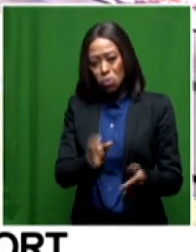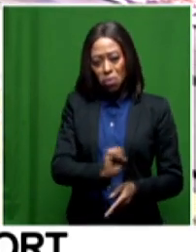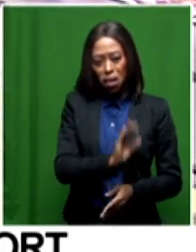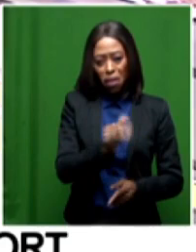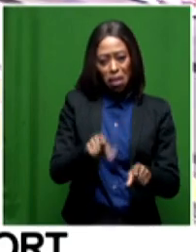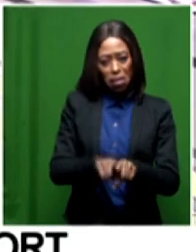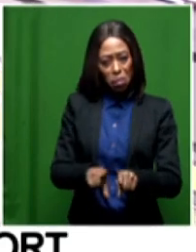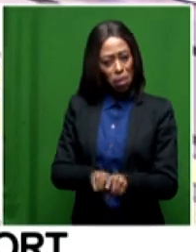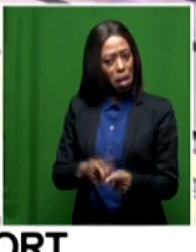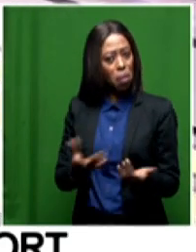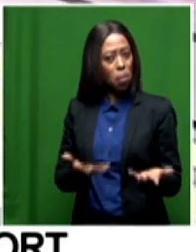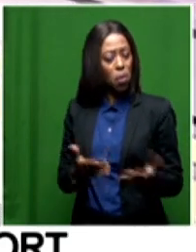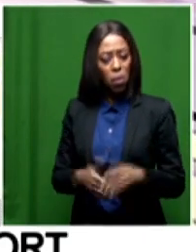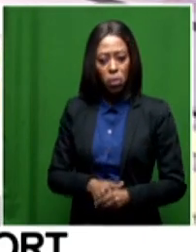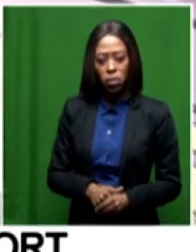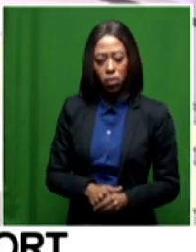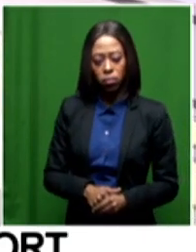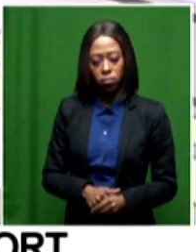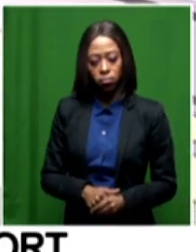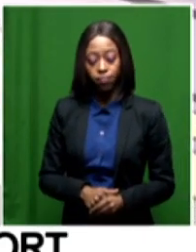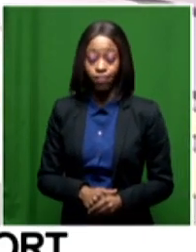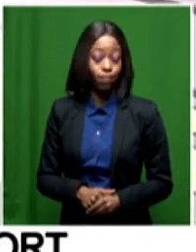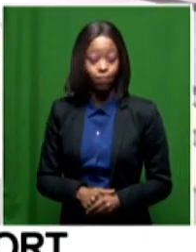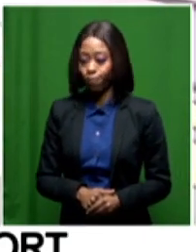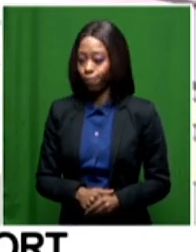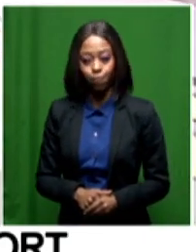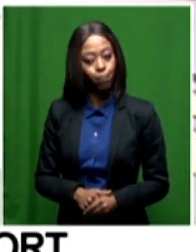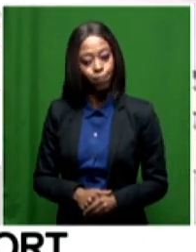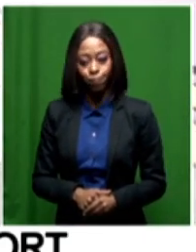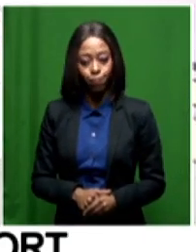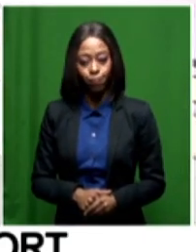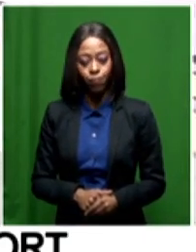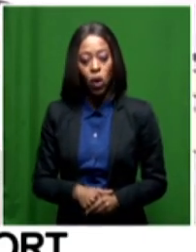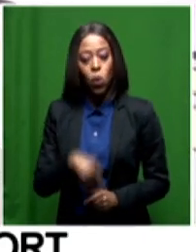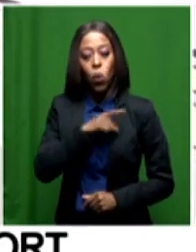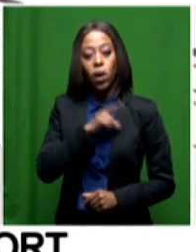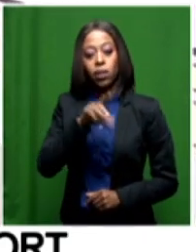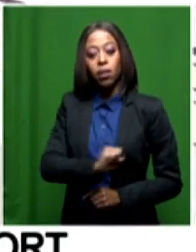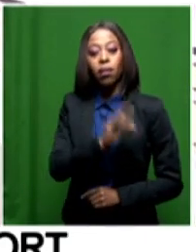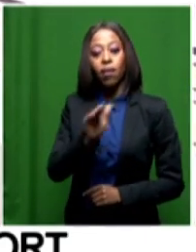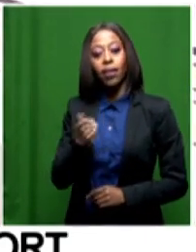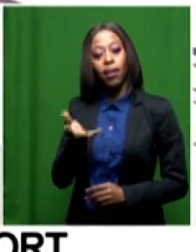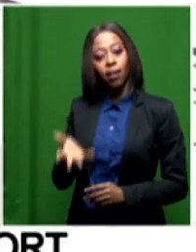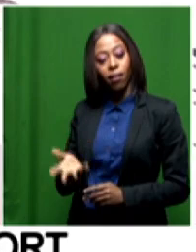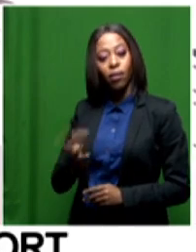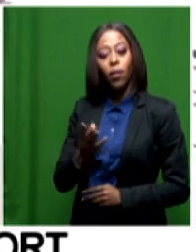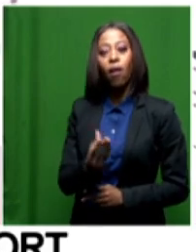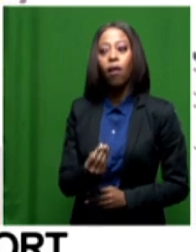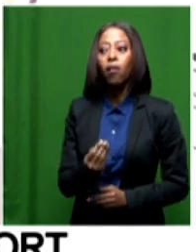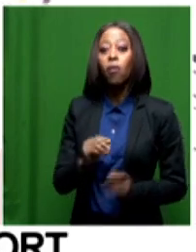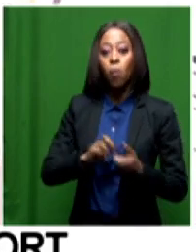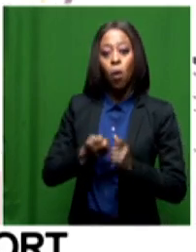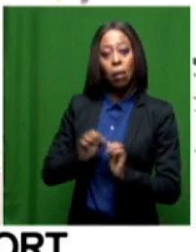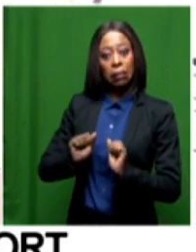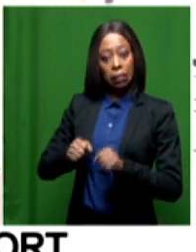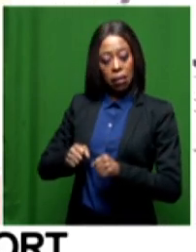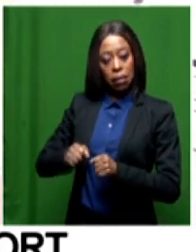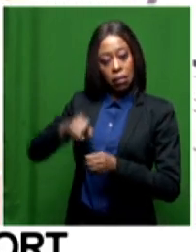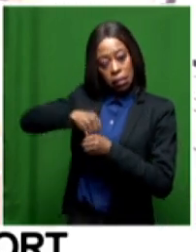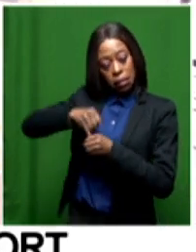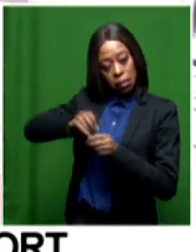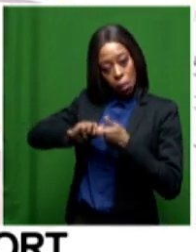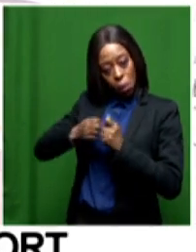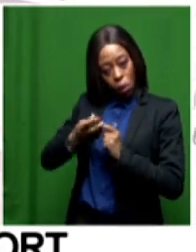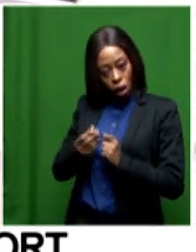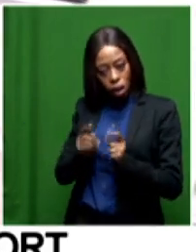Africa? No, not at all. I think, you know, South Africa, we have our own problems, and we are